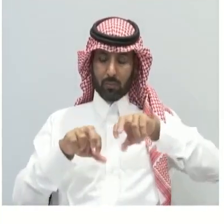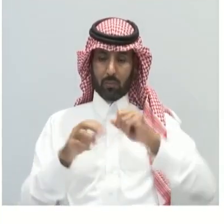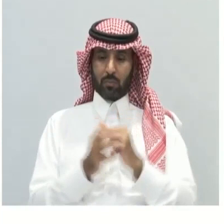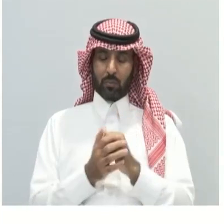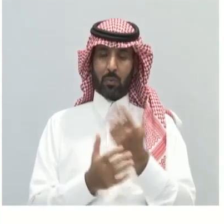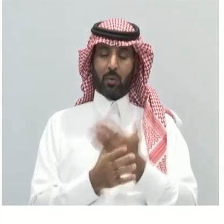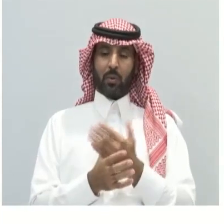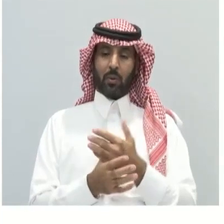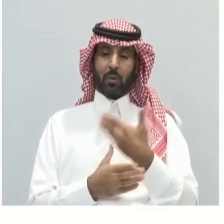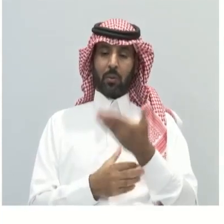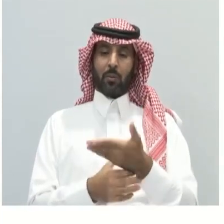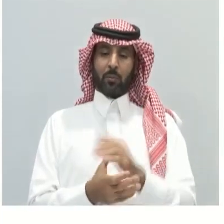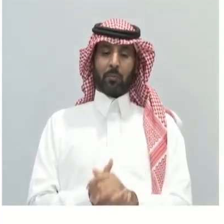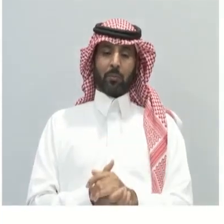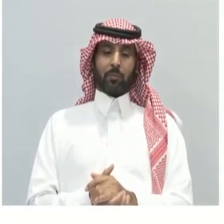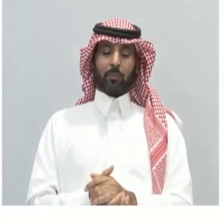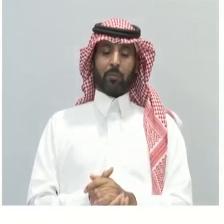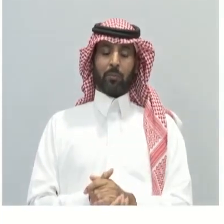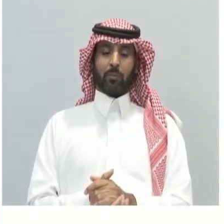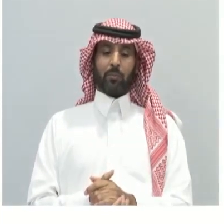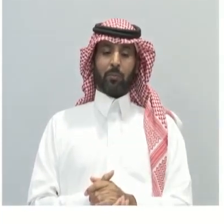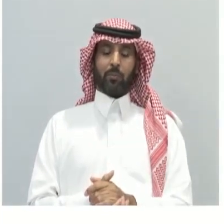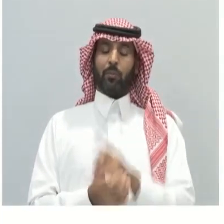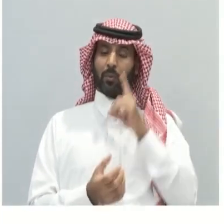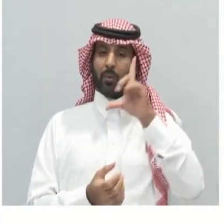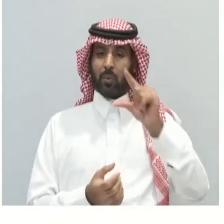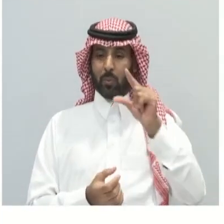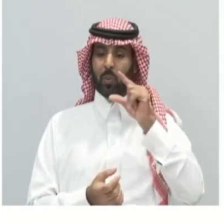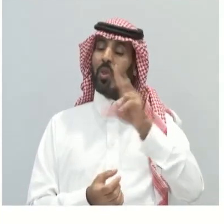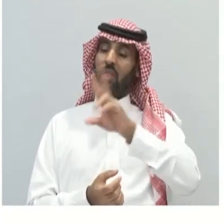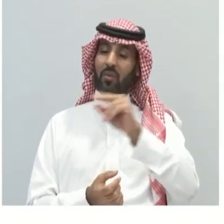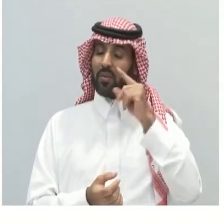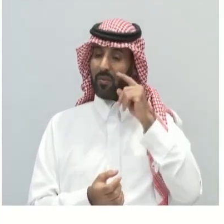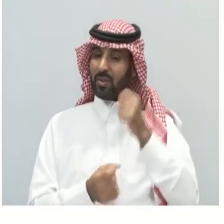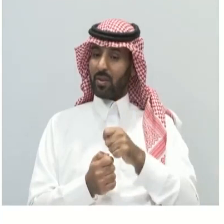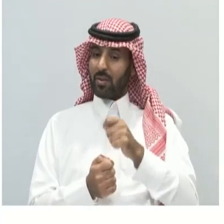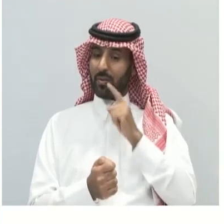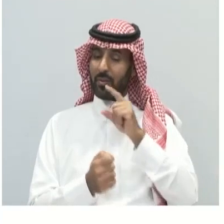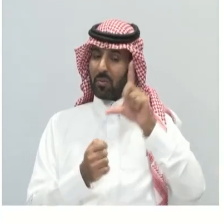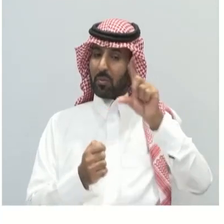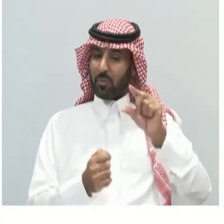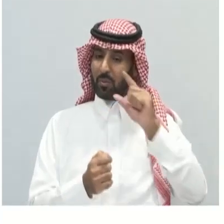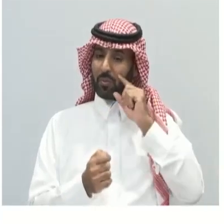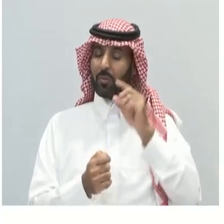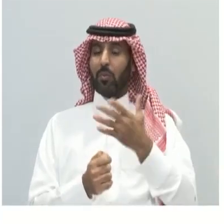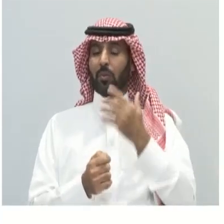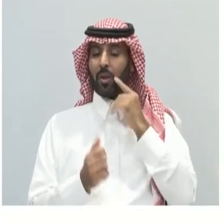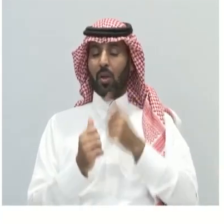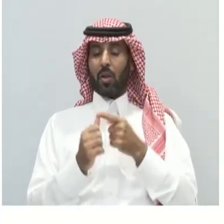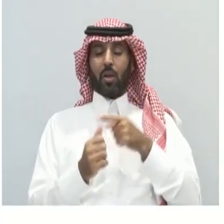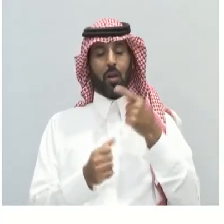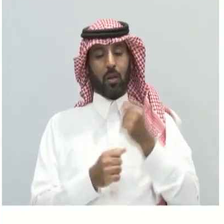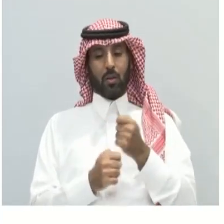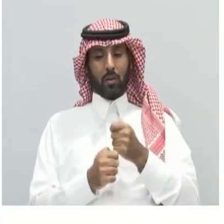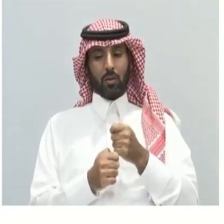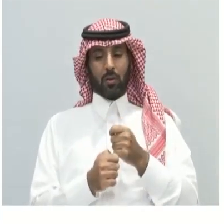the courses of their investigation. Prototype. Prototype, if you remember, it means the first product where